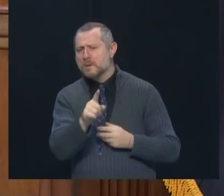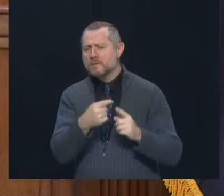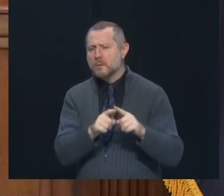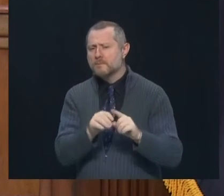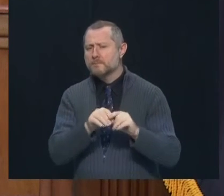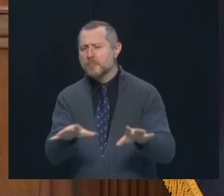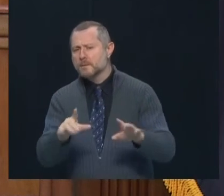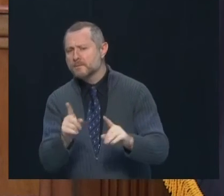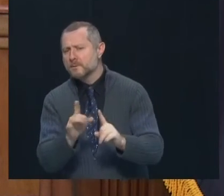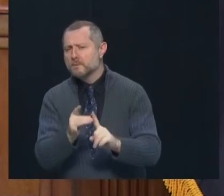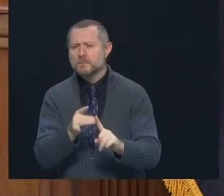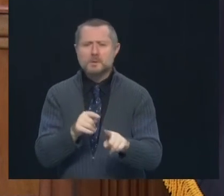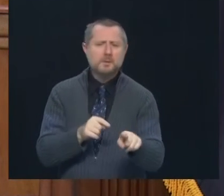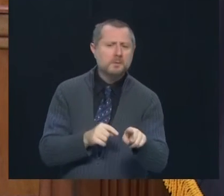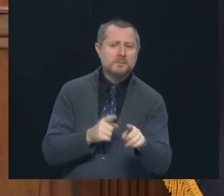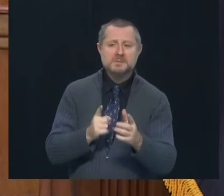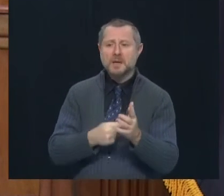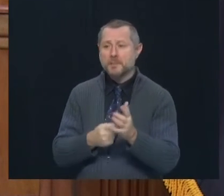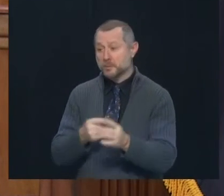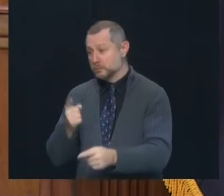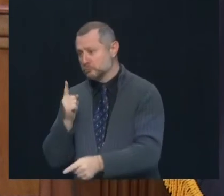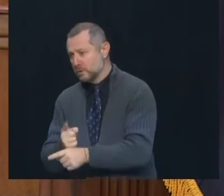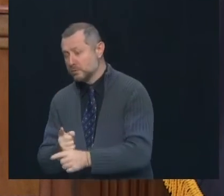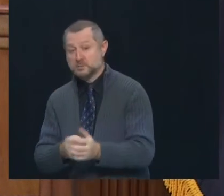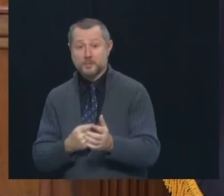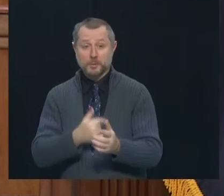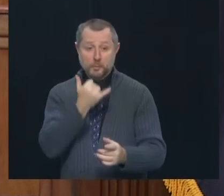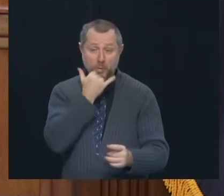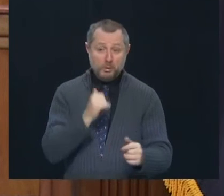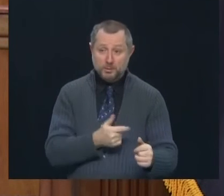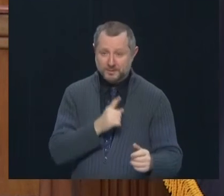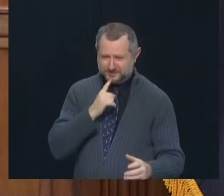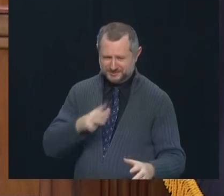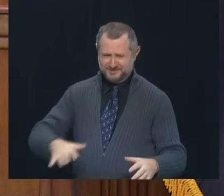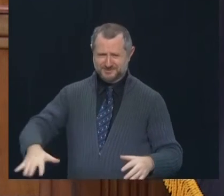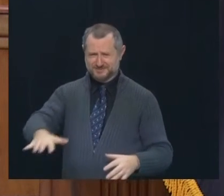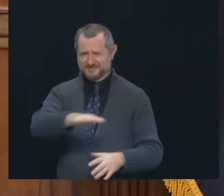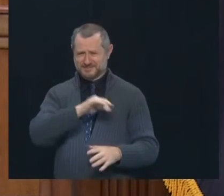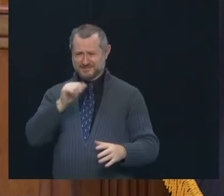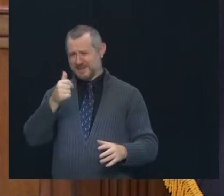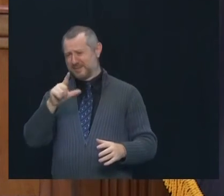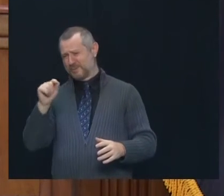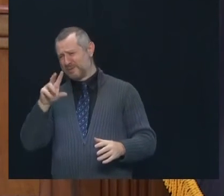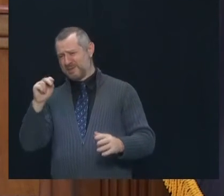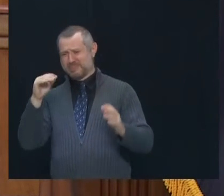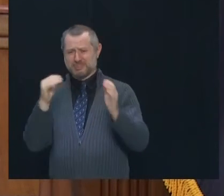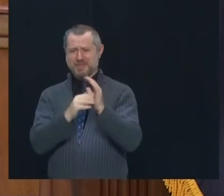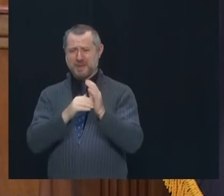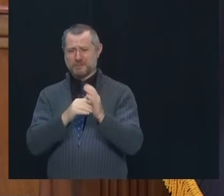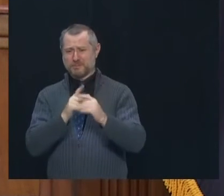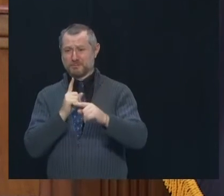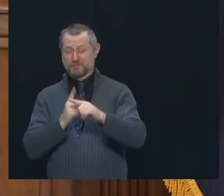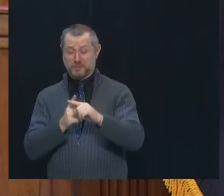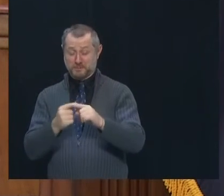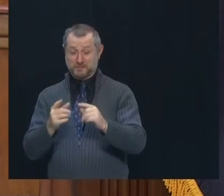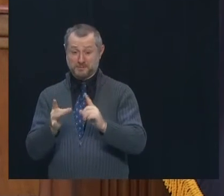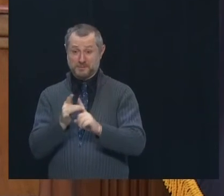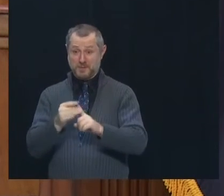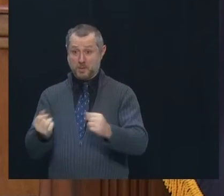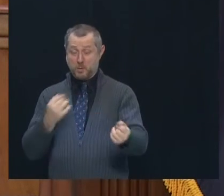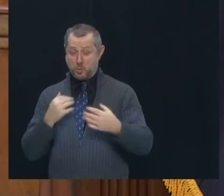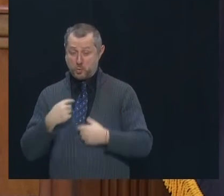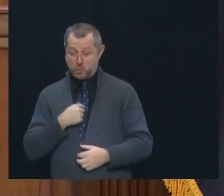sometimes they're wrong, but the base is so large, tens of thousands, that it is significant